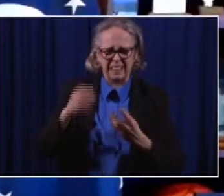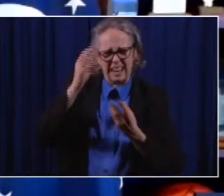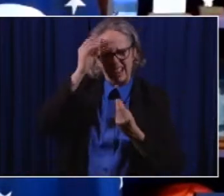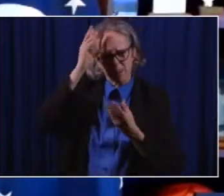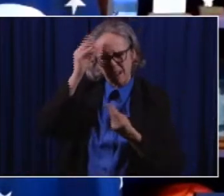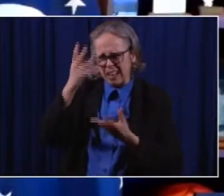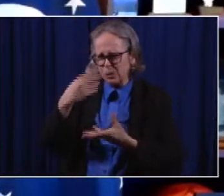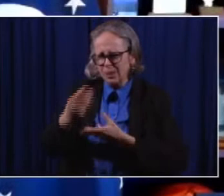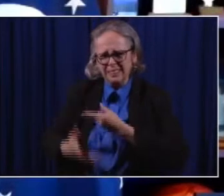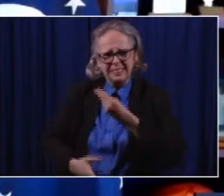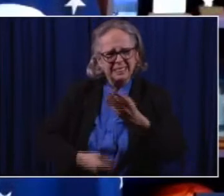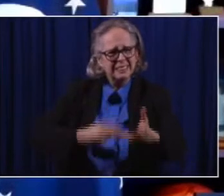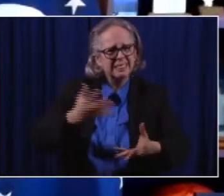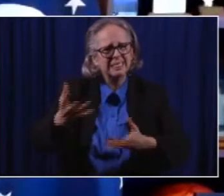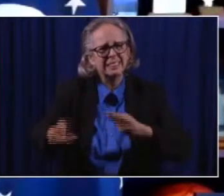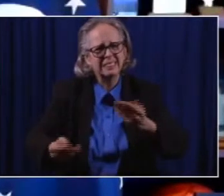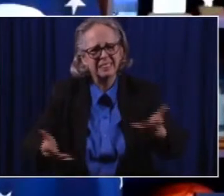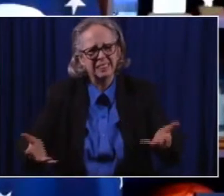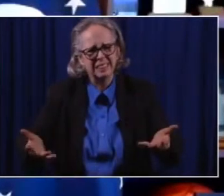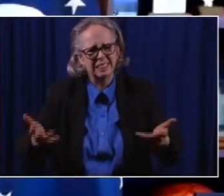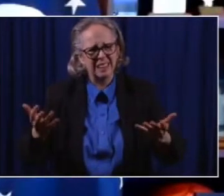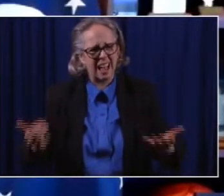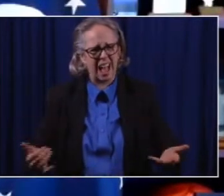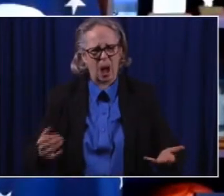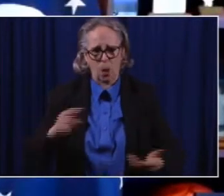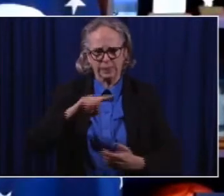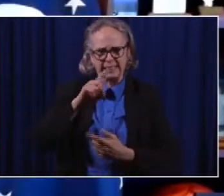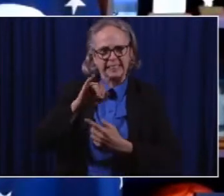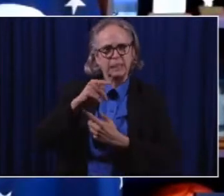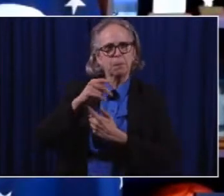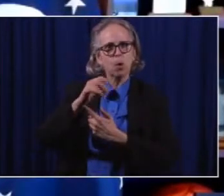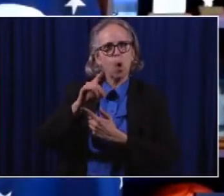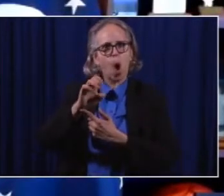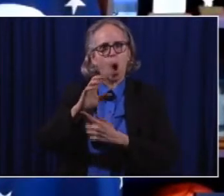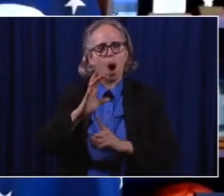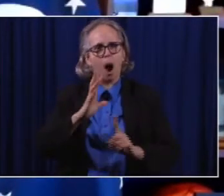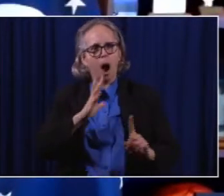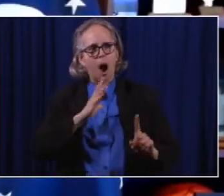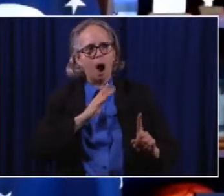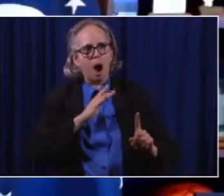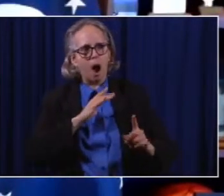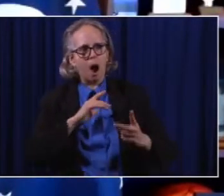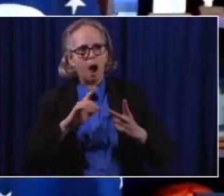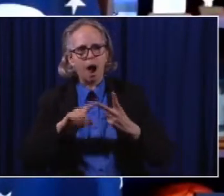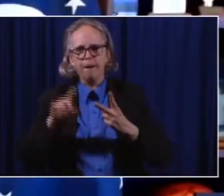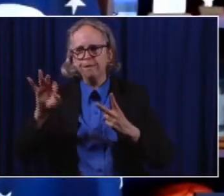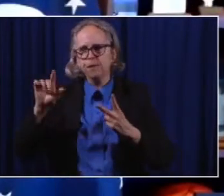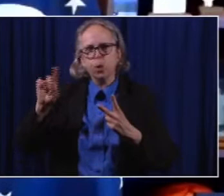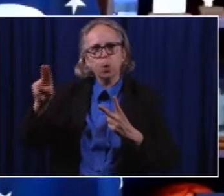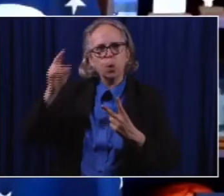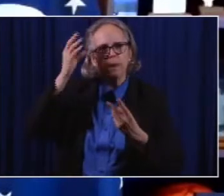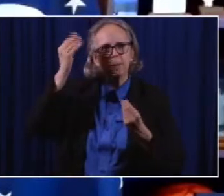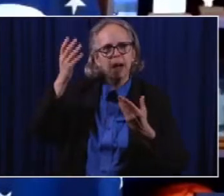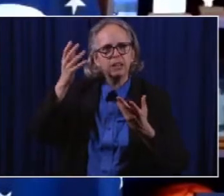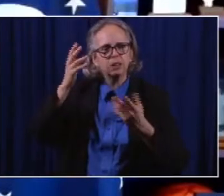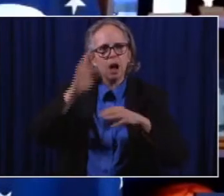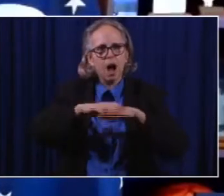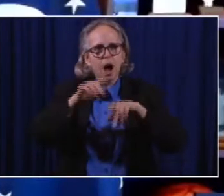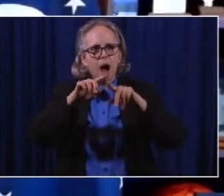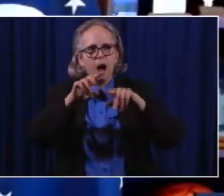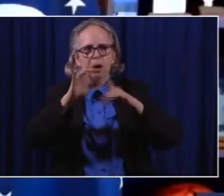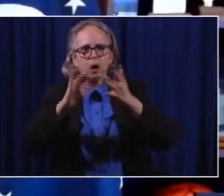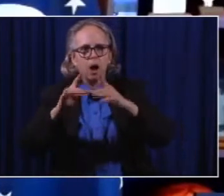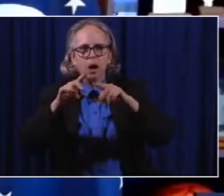you now are being made available today through the dashboard, all of that is due to the hard work of our tech